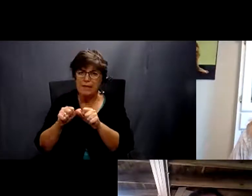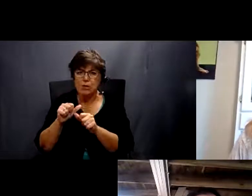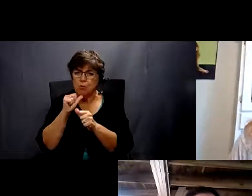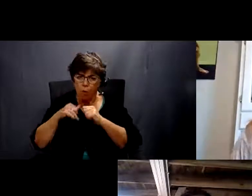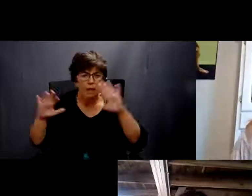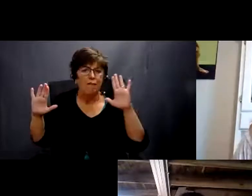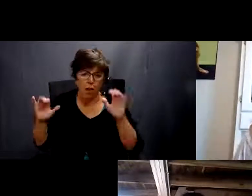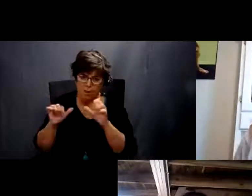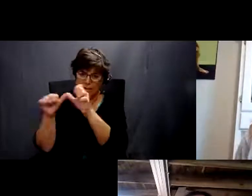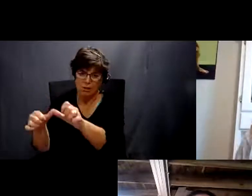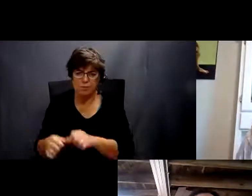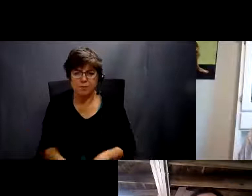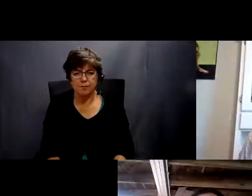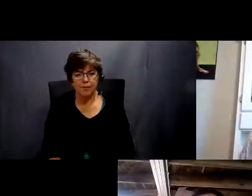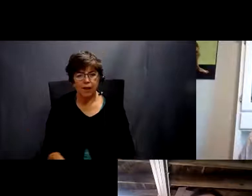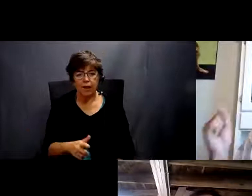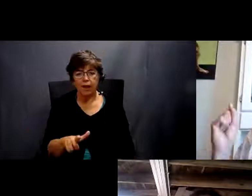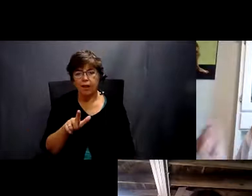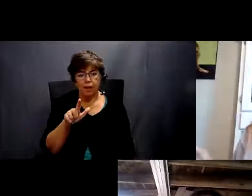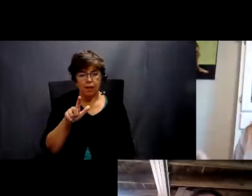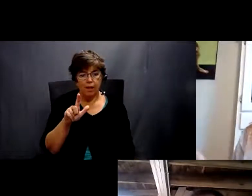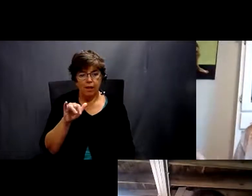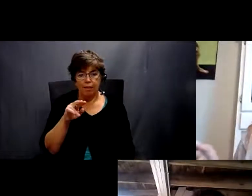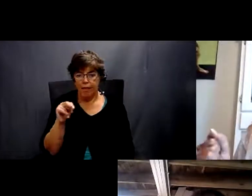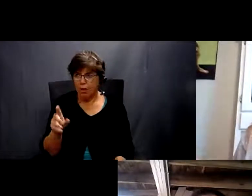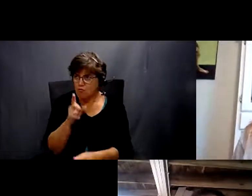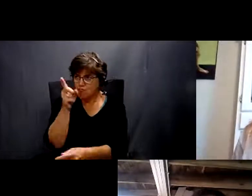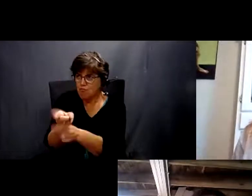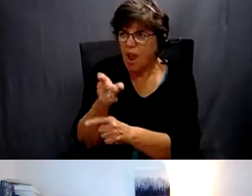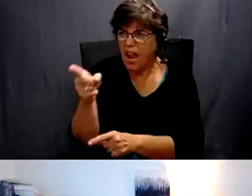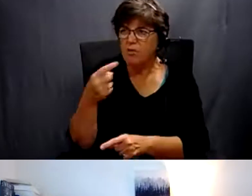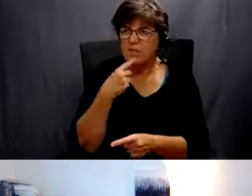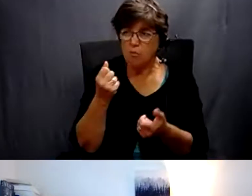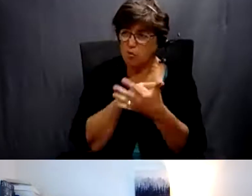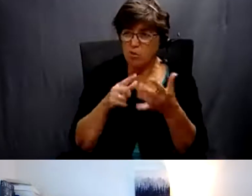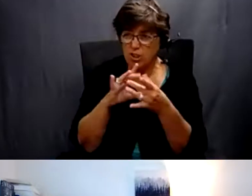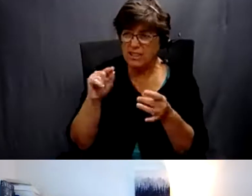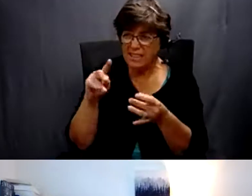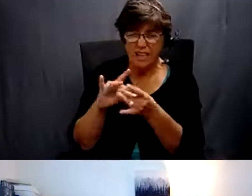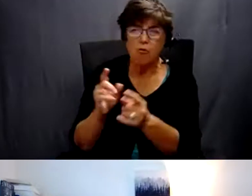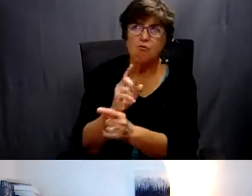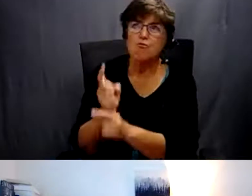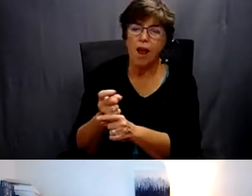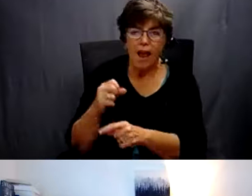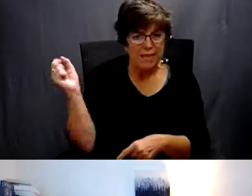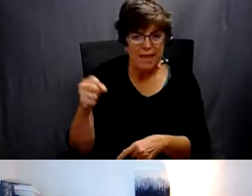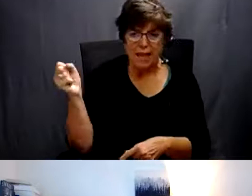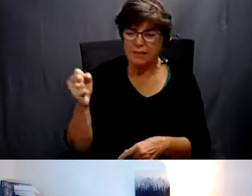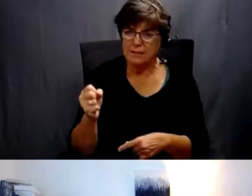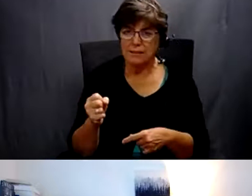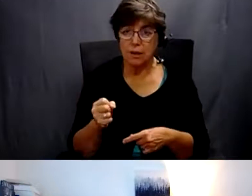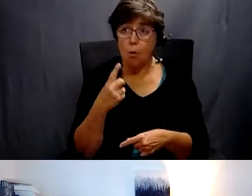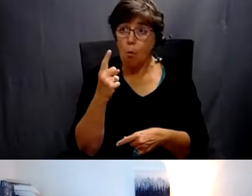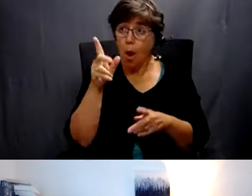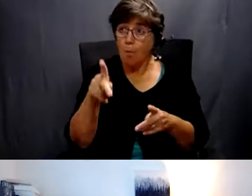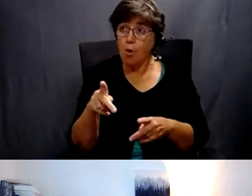It's interesting about what you just shared, Tina. And yes, everything you just shared. is that one yes can